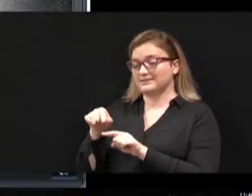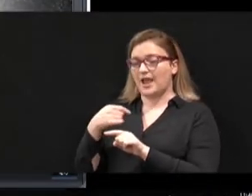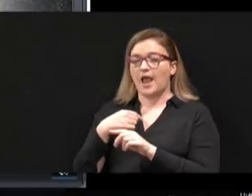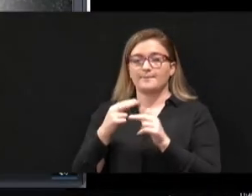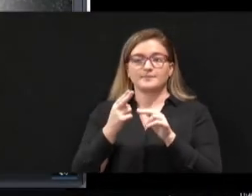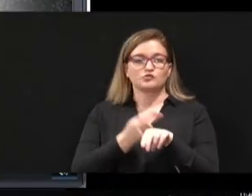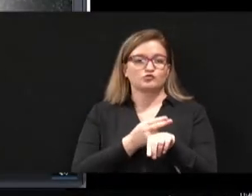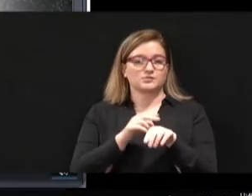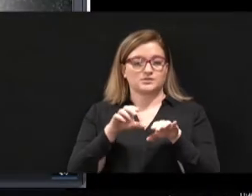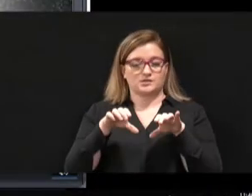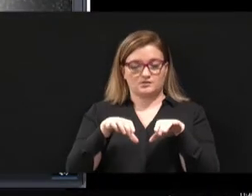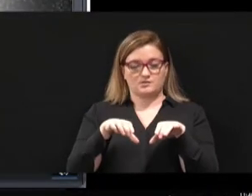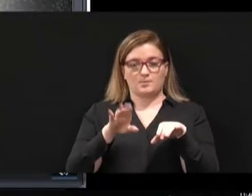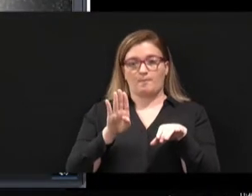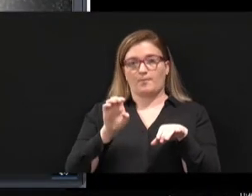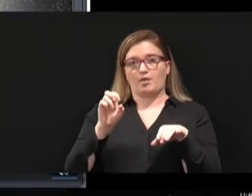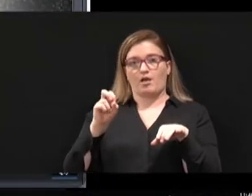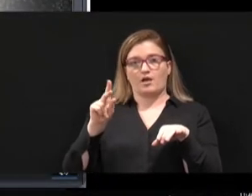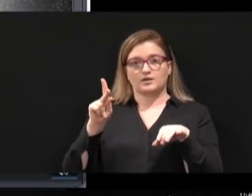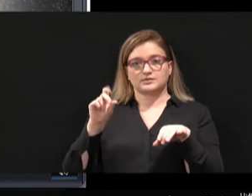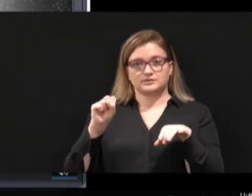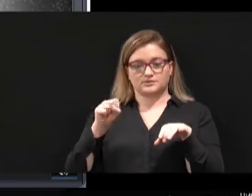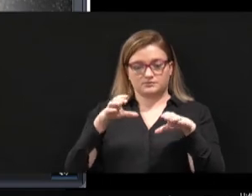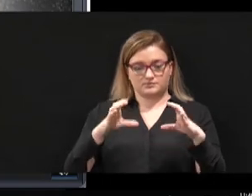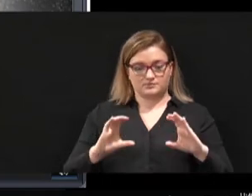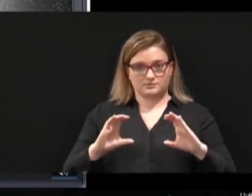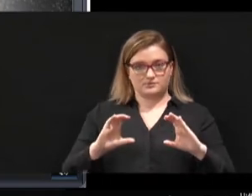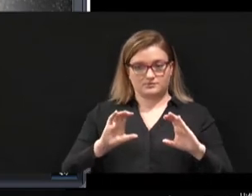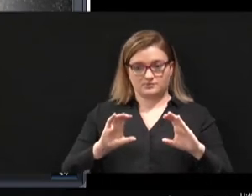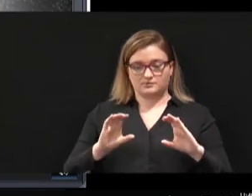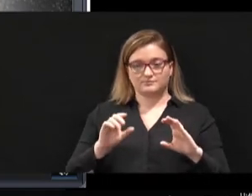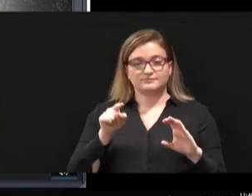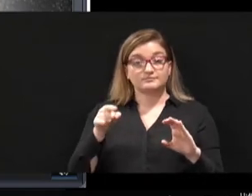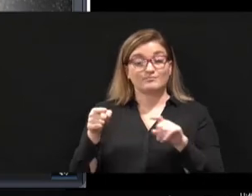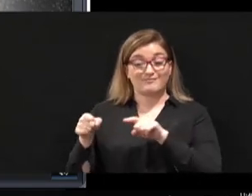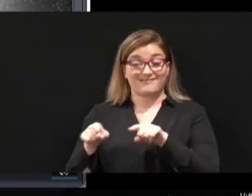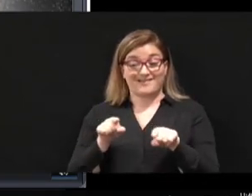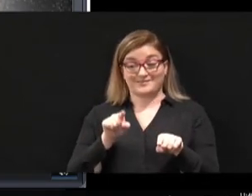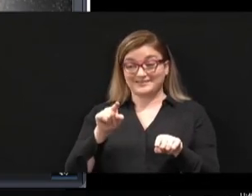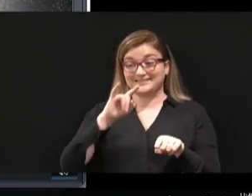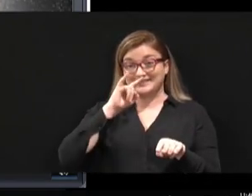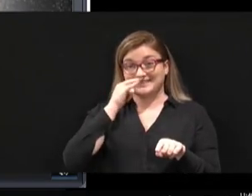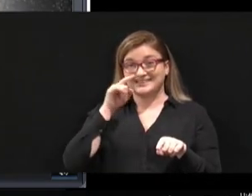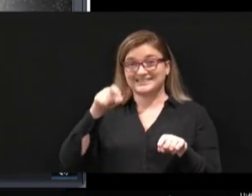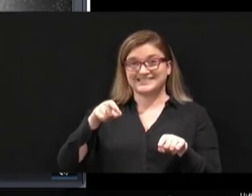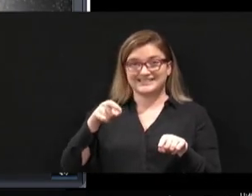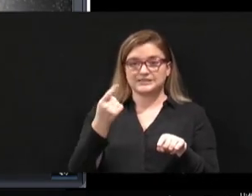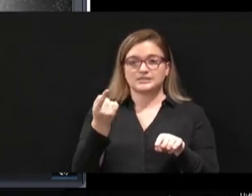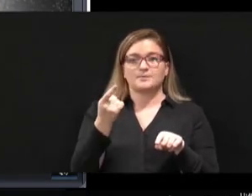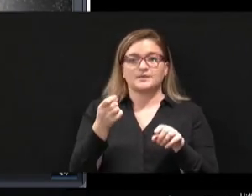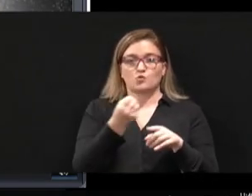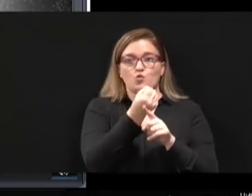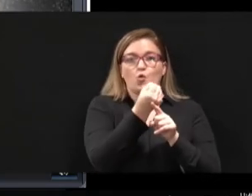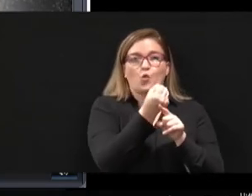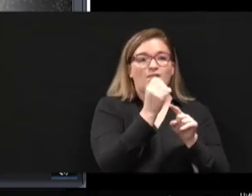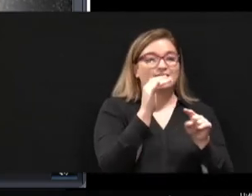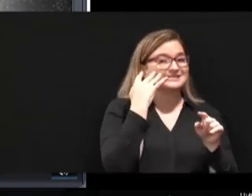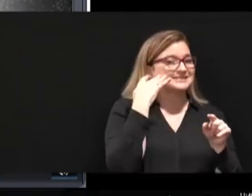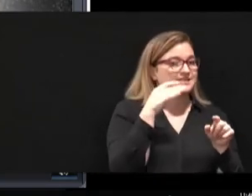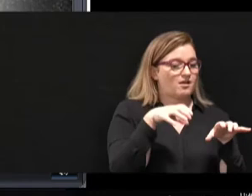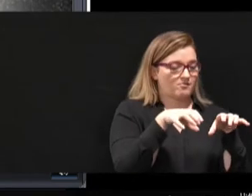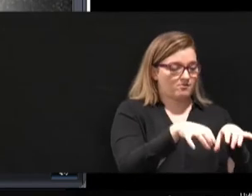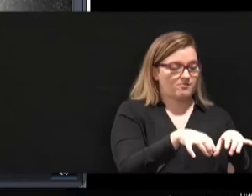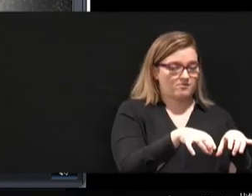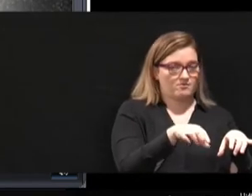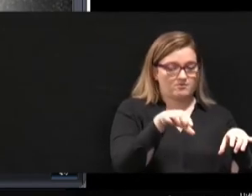reason I'm using blocks is what happens is these kids often just need a placeholder for that sound.